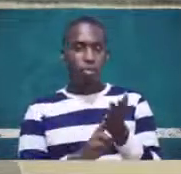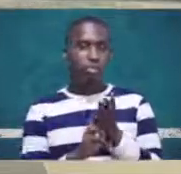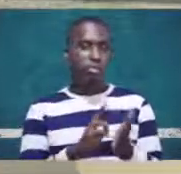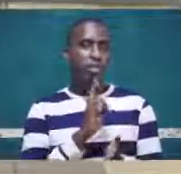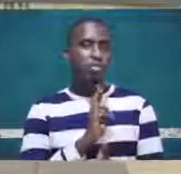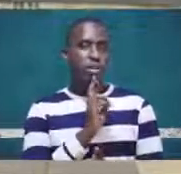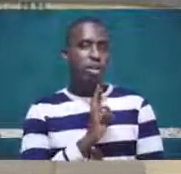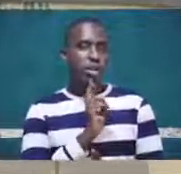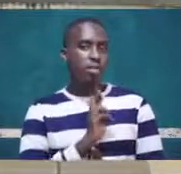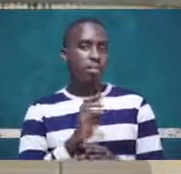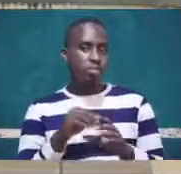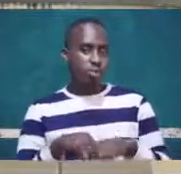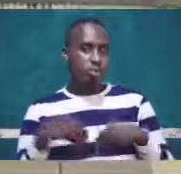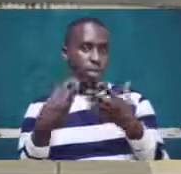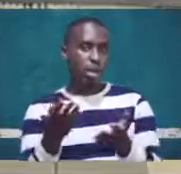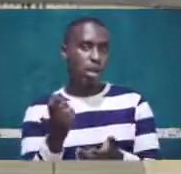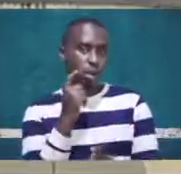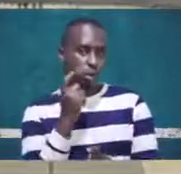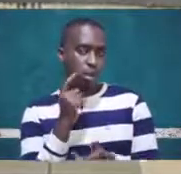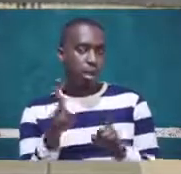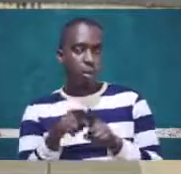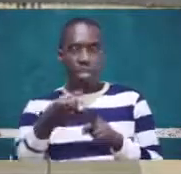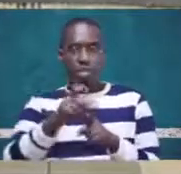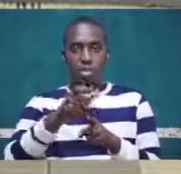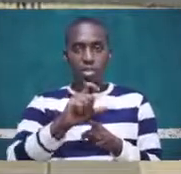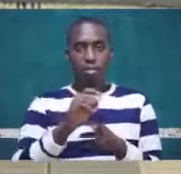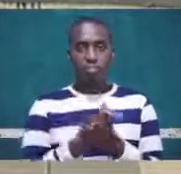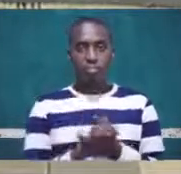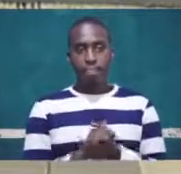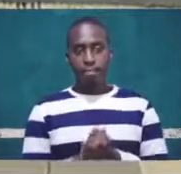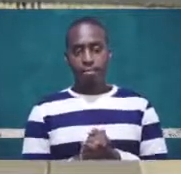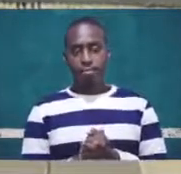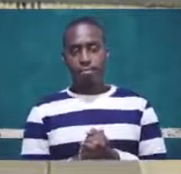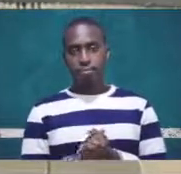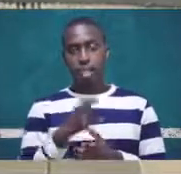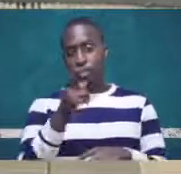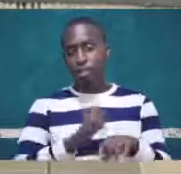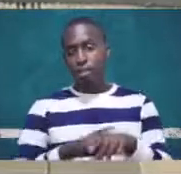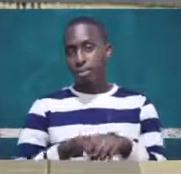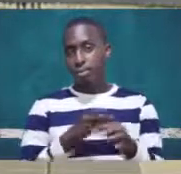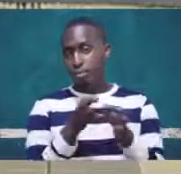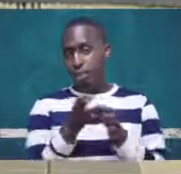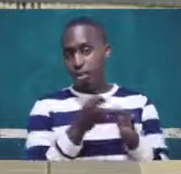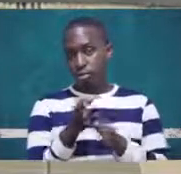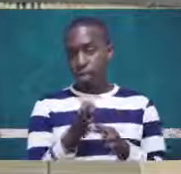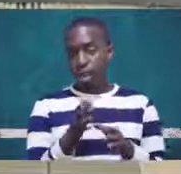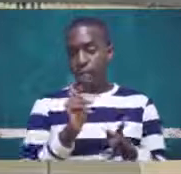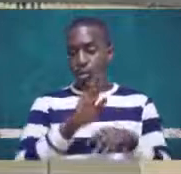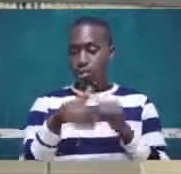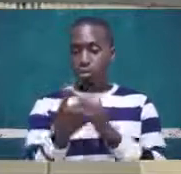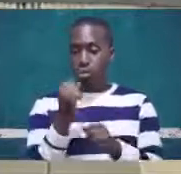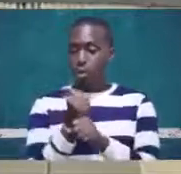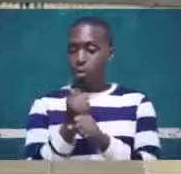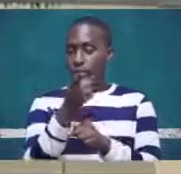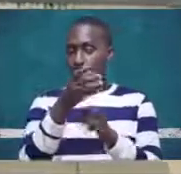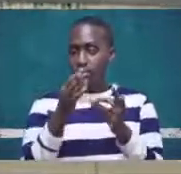the production of sweets, and there have been an increase in demand for sweets, that means producers or manufacturers